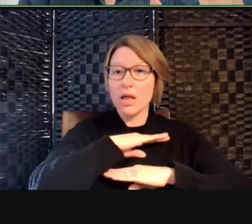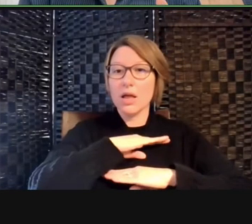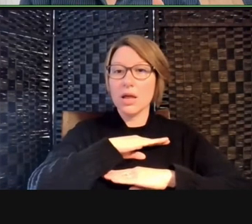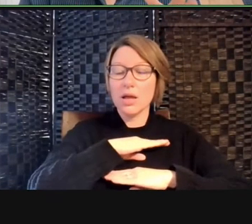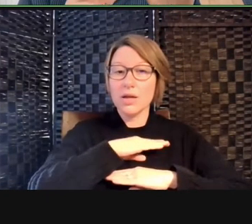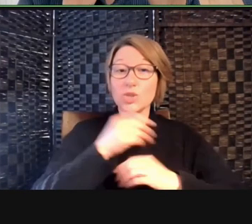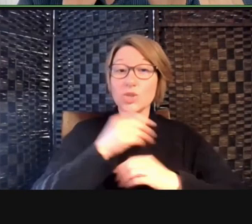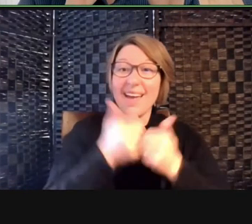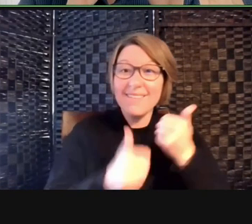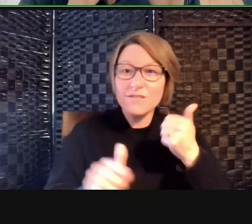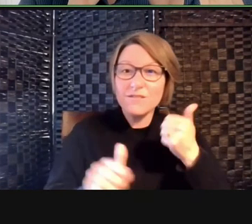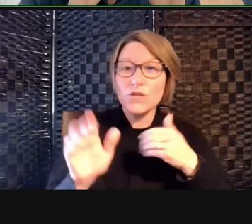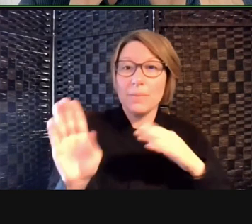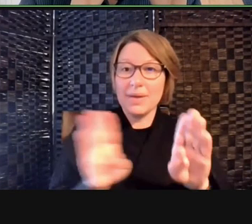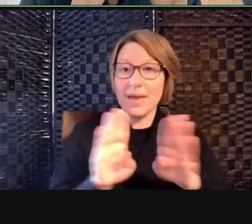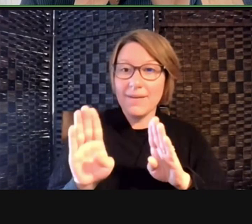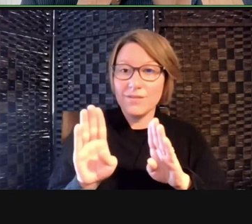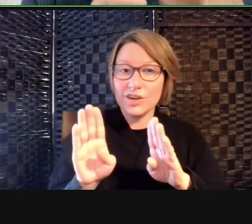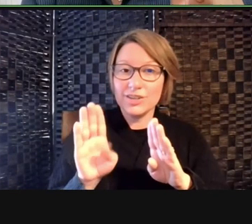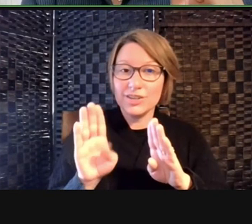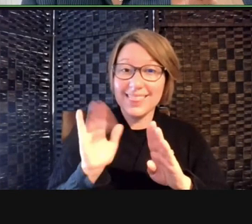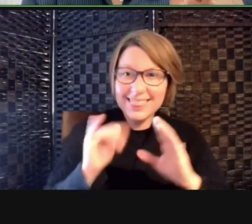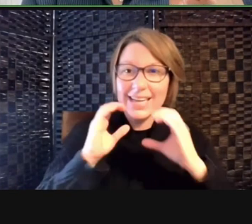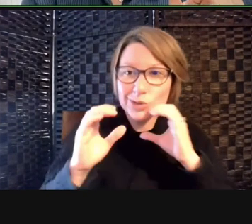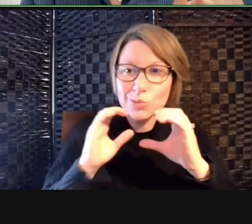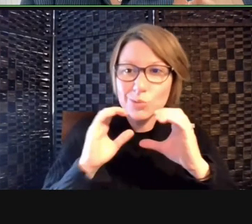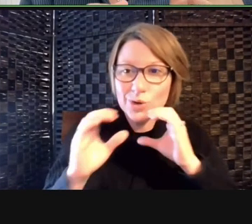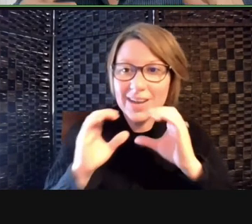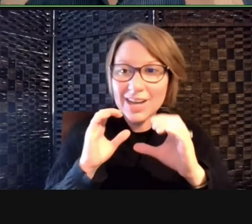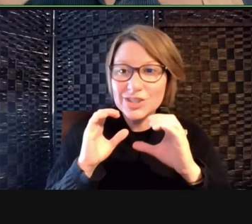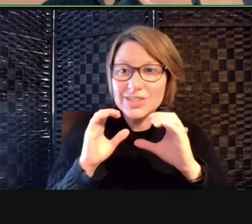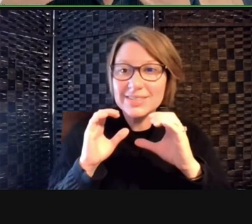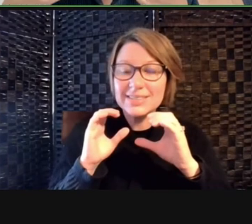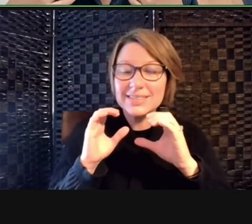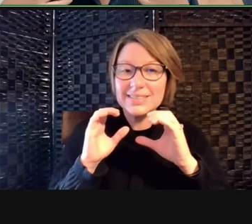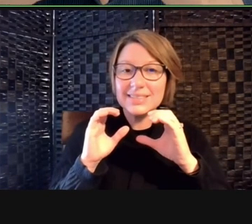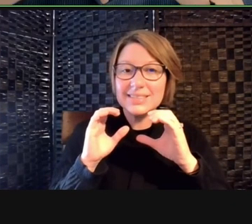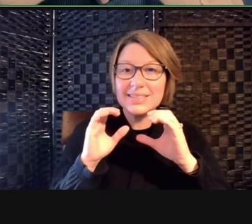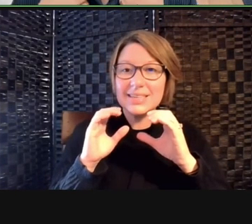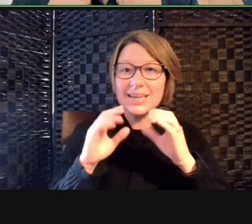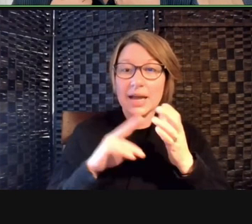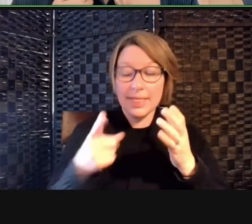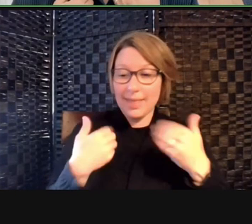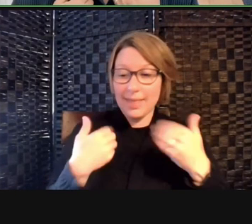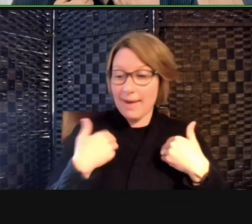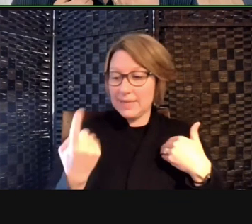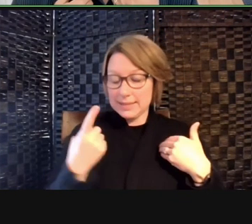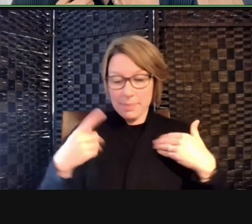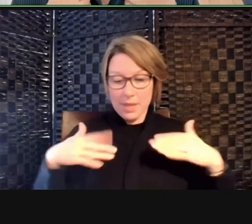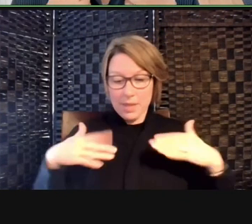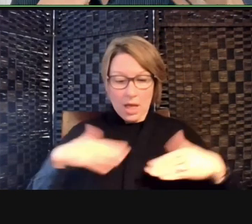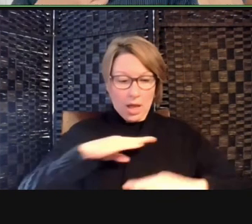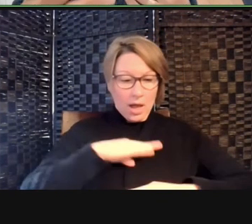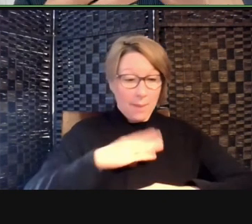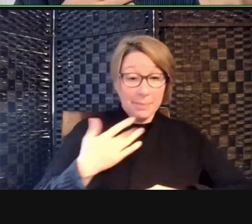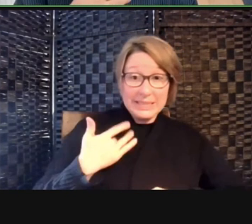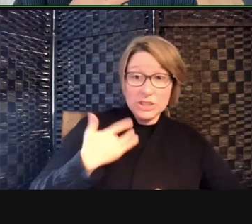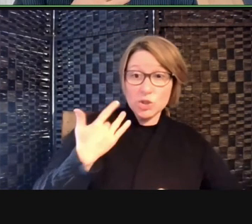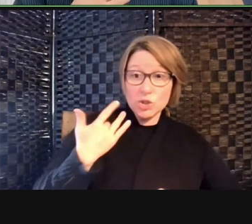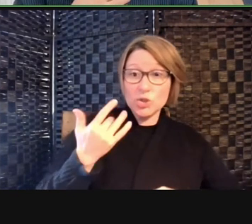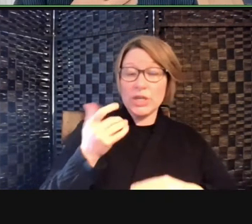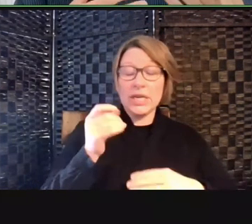reason you might be seeing the message that they're sending is because it's an unmet need. Now that could be a sensory unmet need, or it could